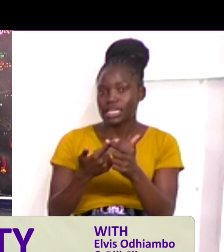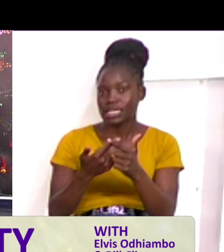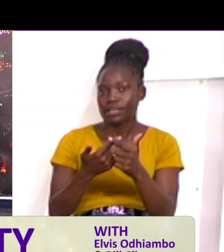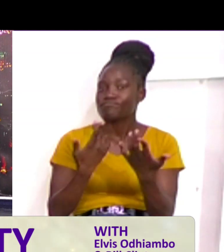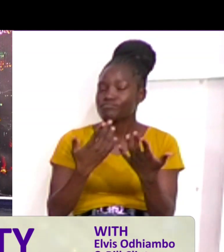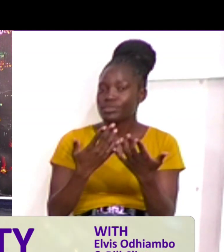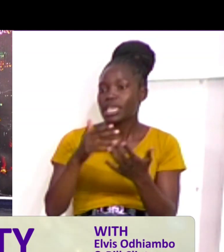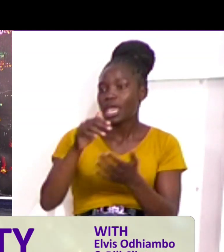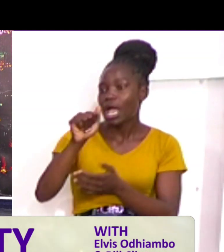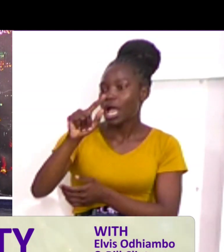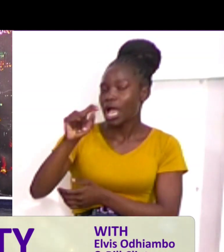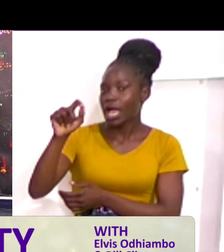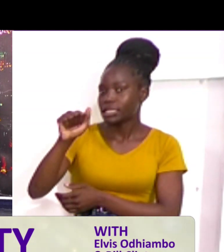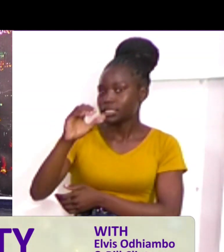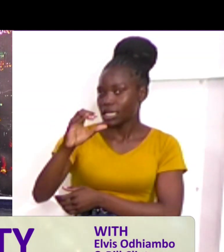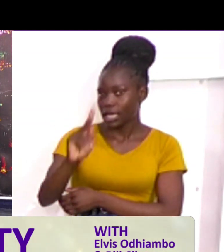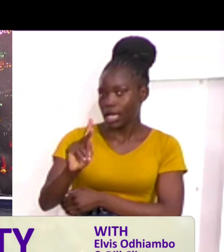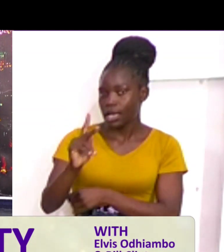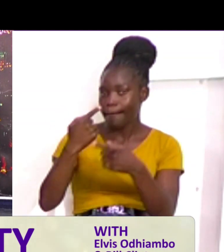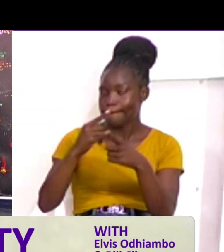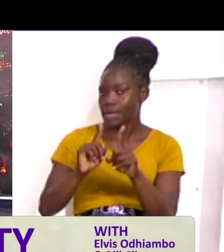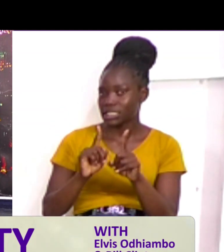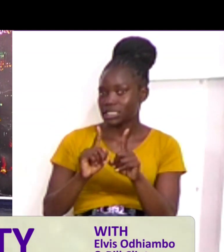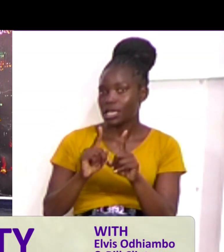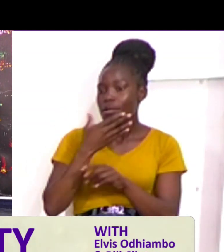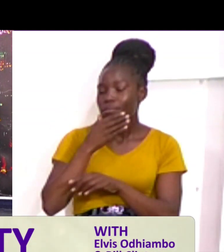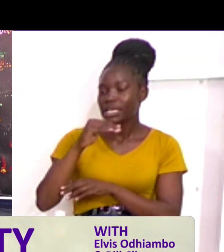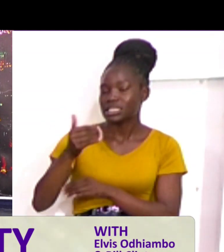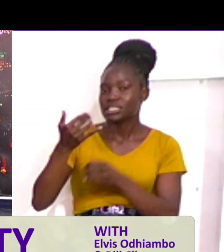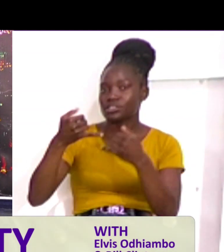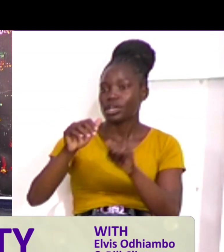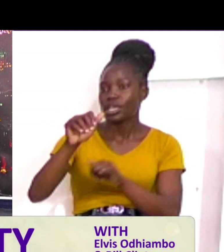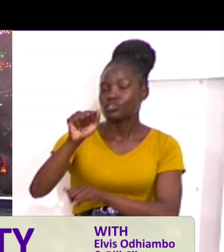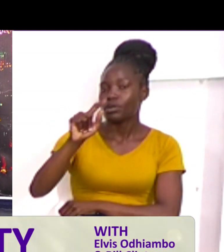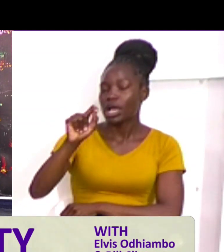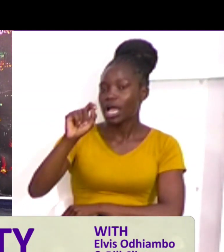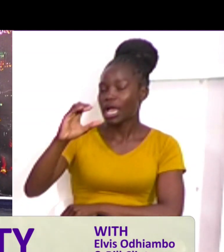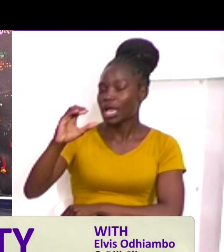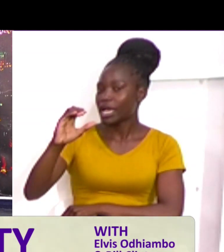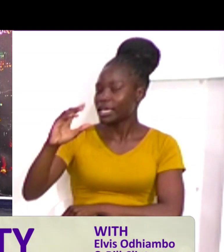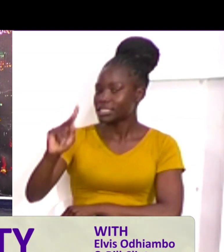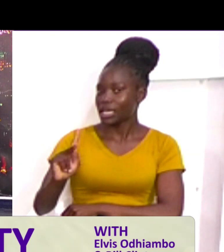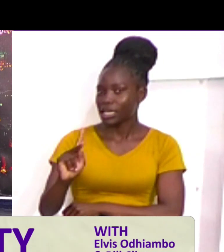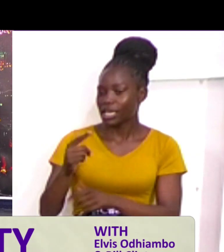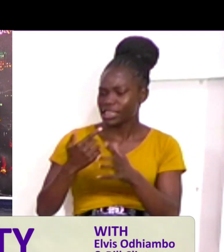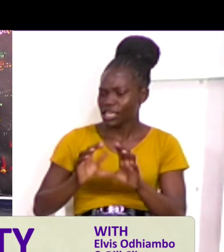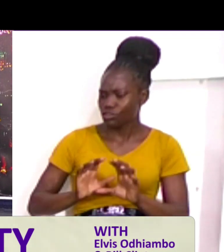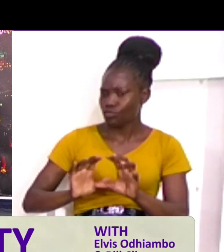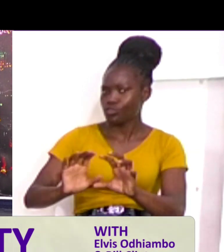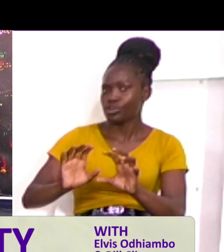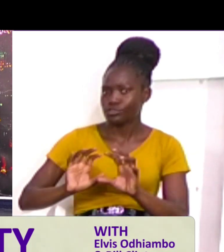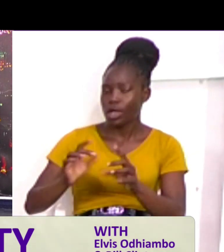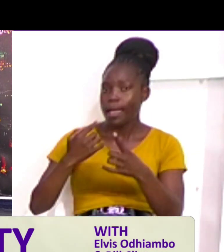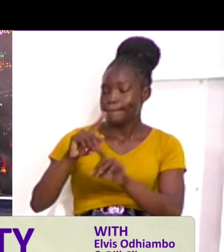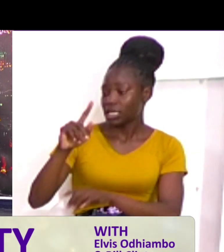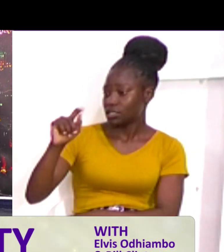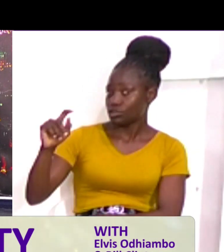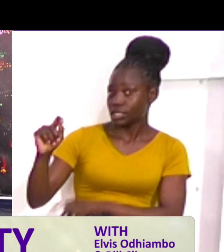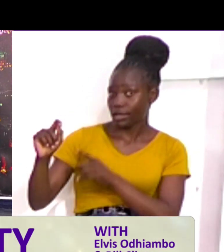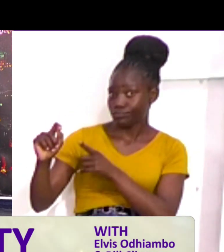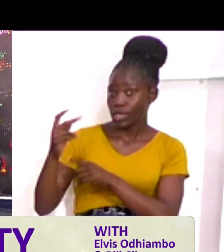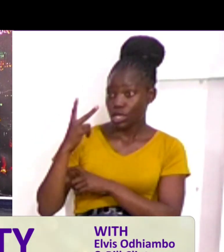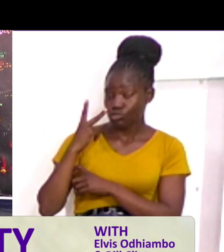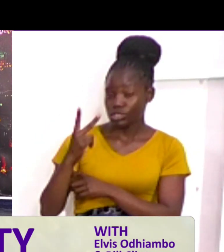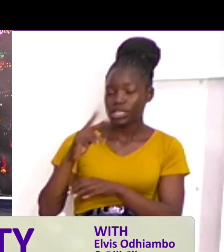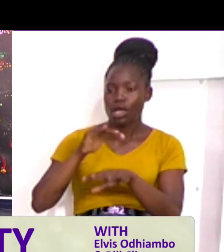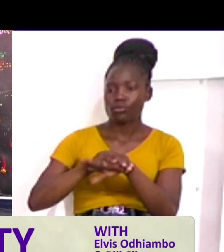when necessary. But City, they always try to attack, to press. And Tottenham, you see, they are good